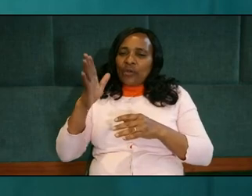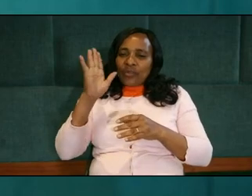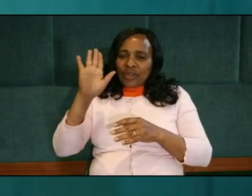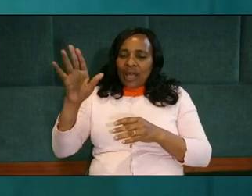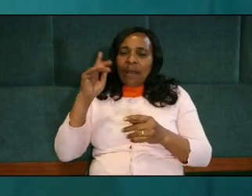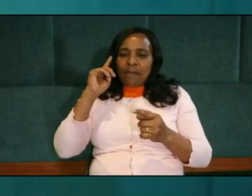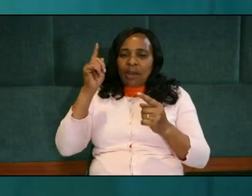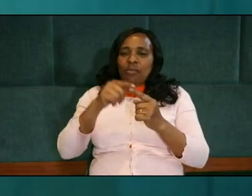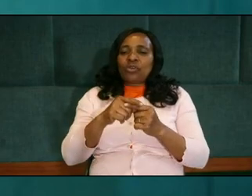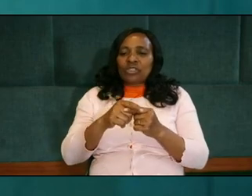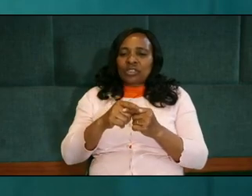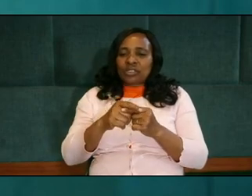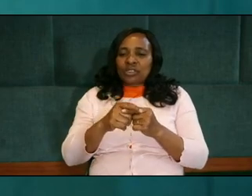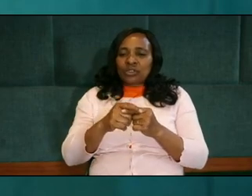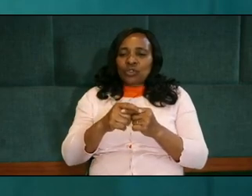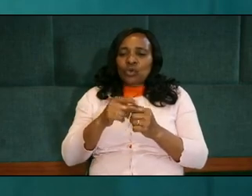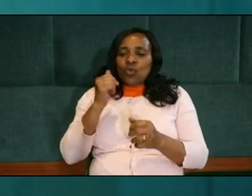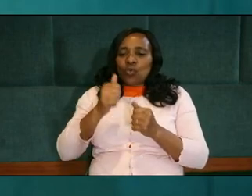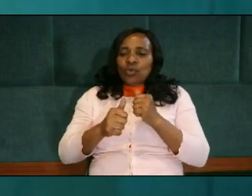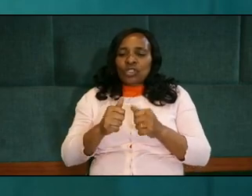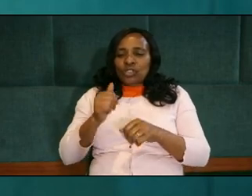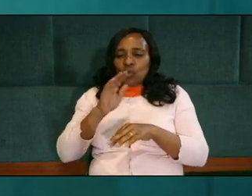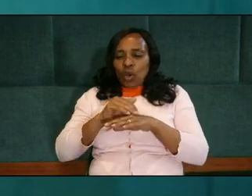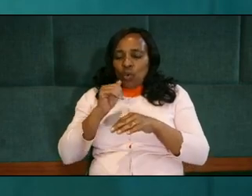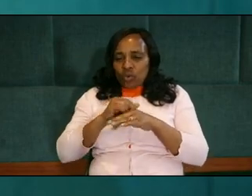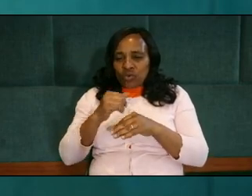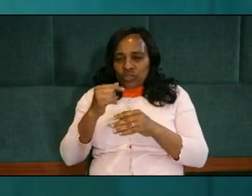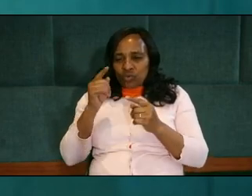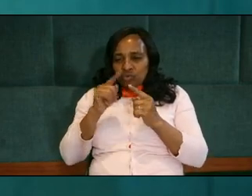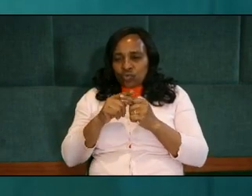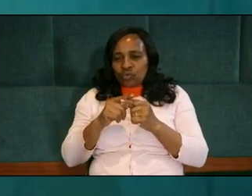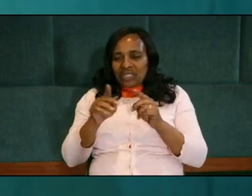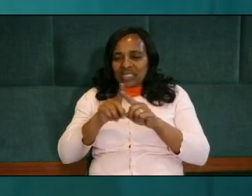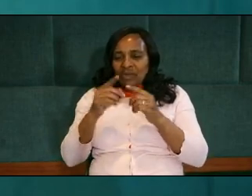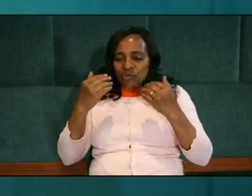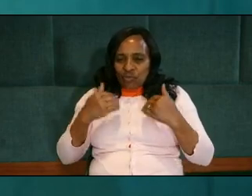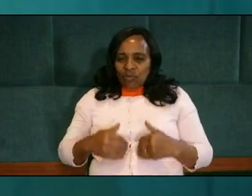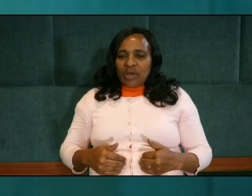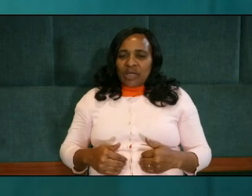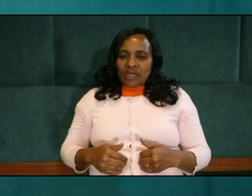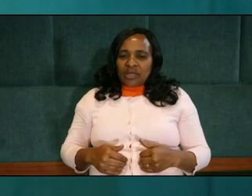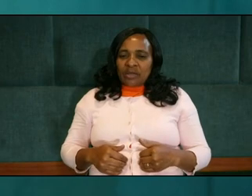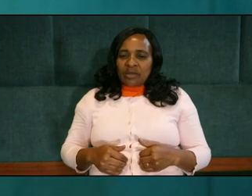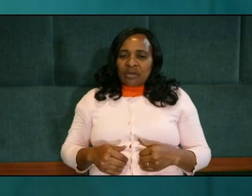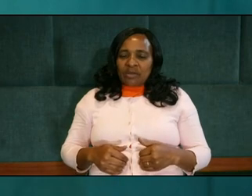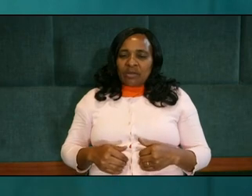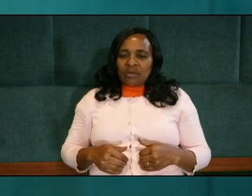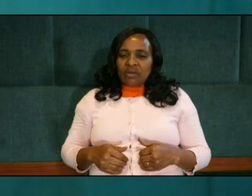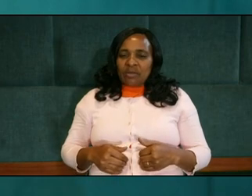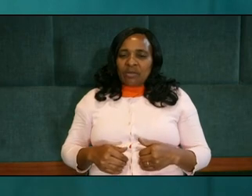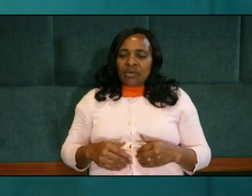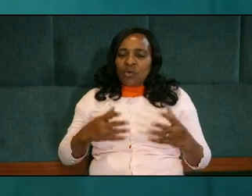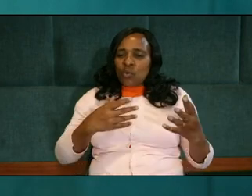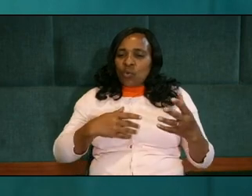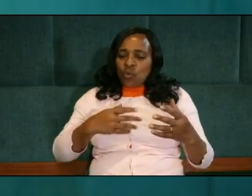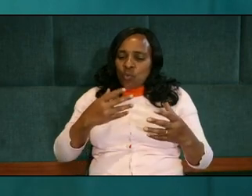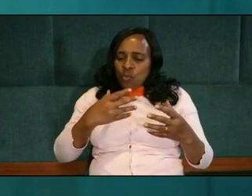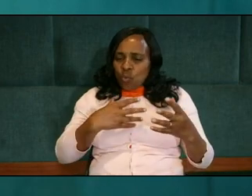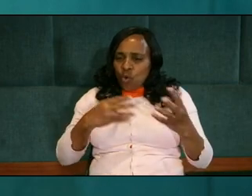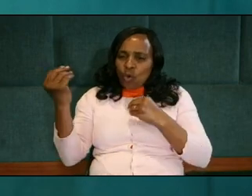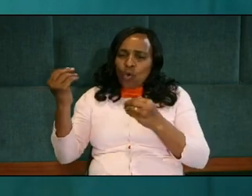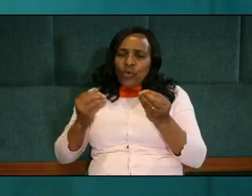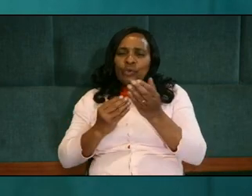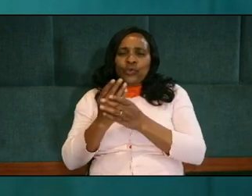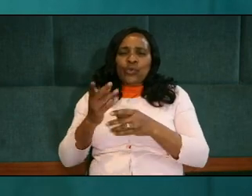that purpose that they were called to. And as human beings, we go through life